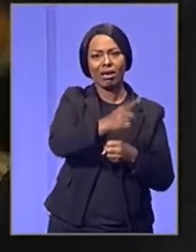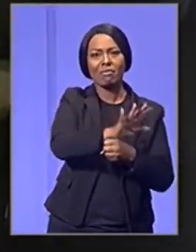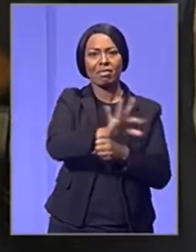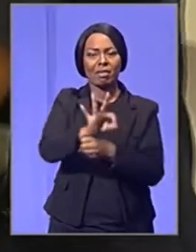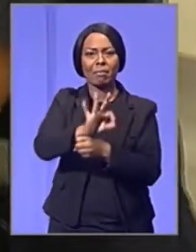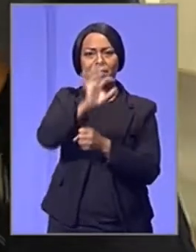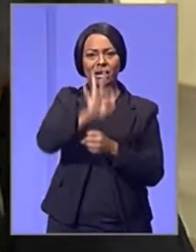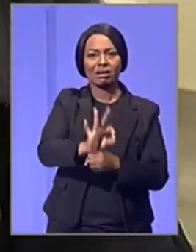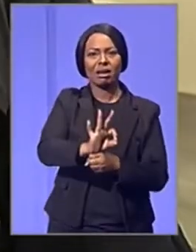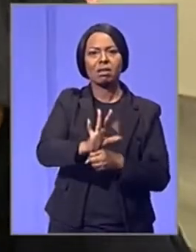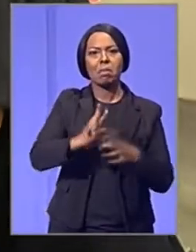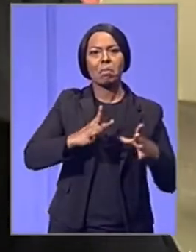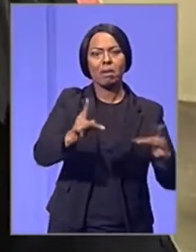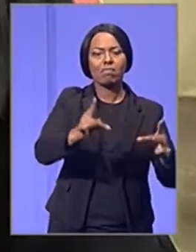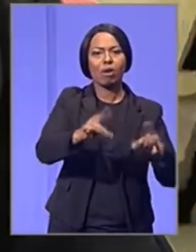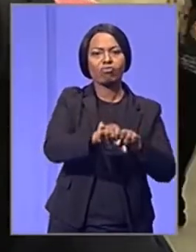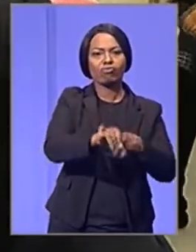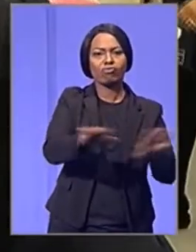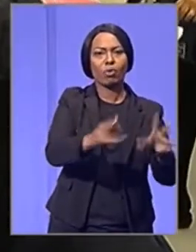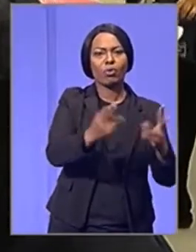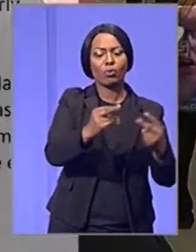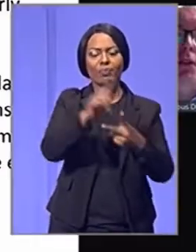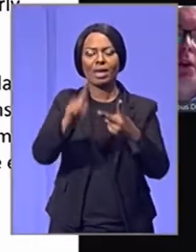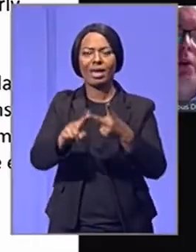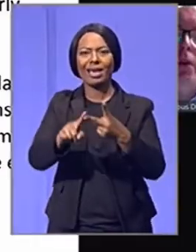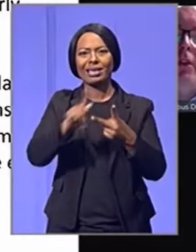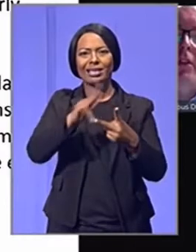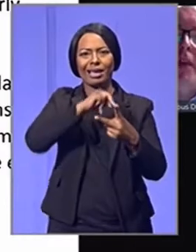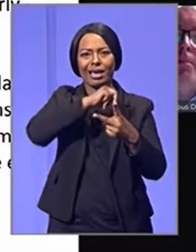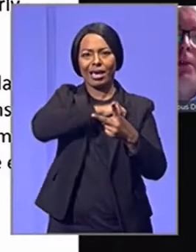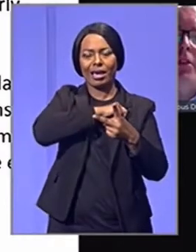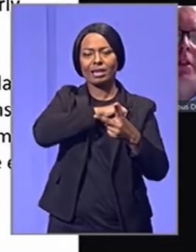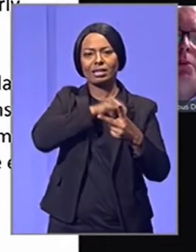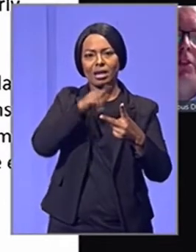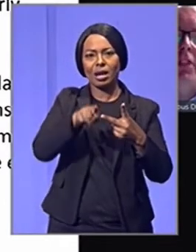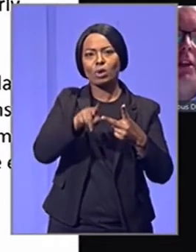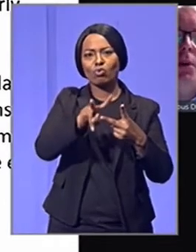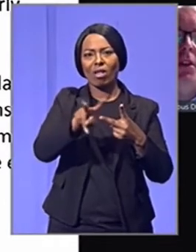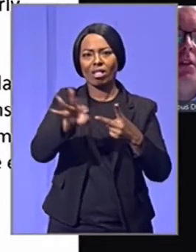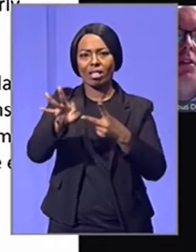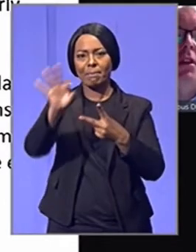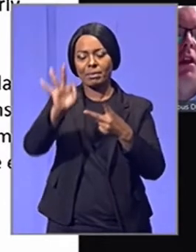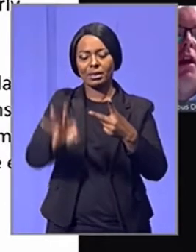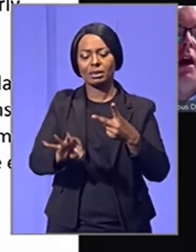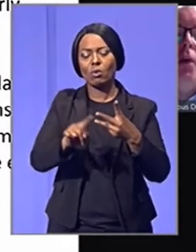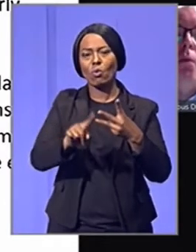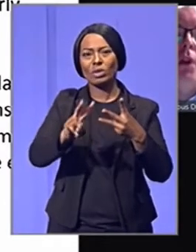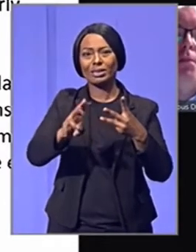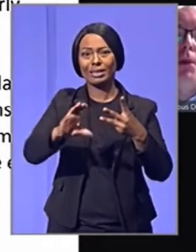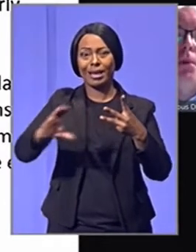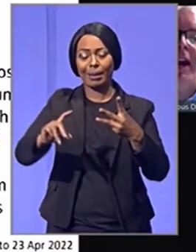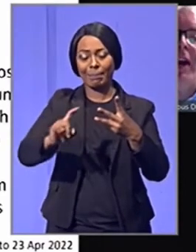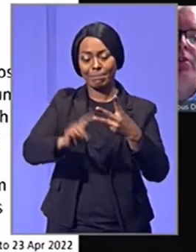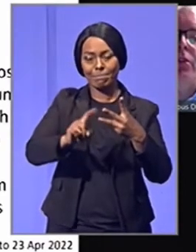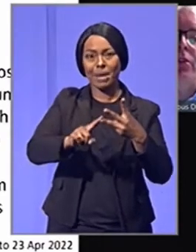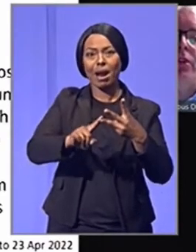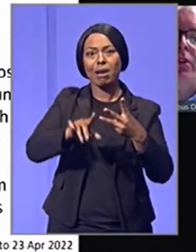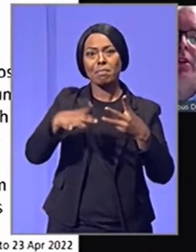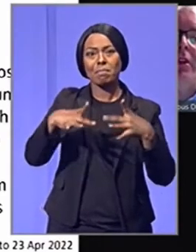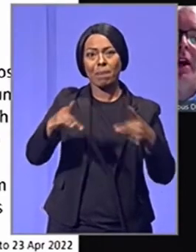diphetetšo tše diswa. Ya latela ke KwaZulu-Natal ka diperesente tše 23, mola province ya Western Cape e begile ka diperesente